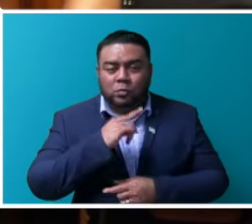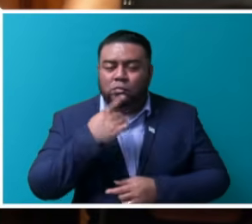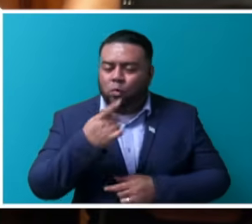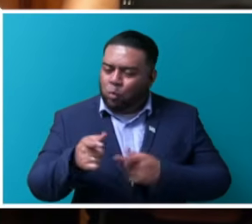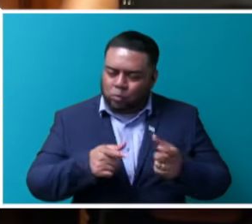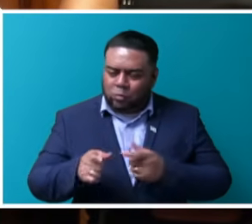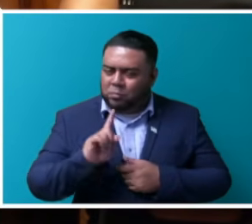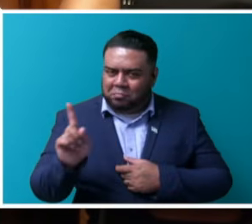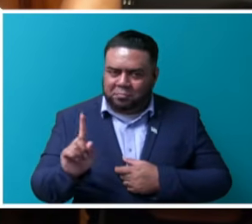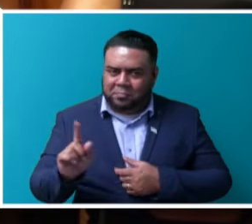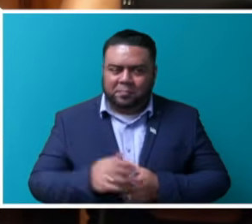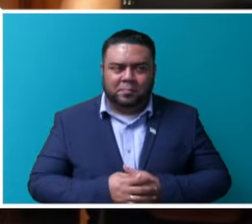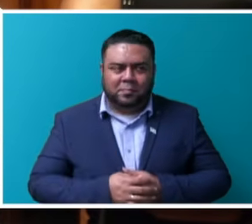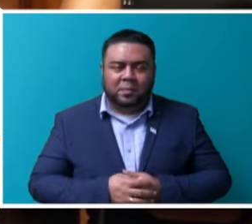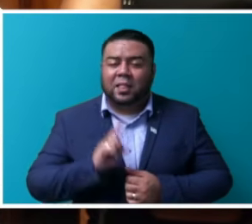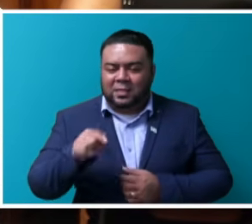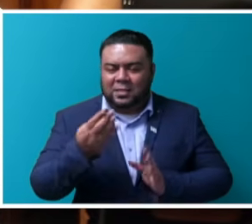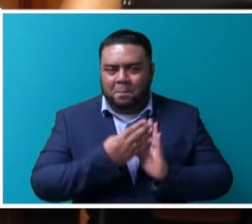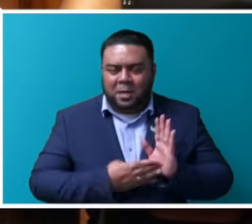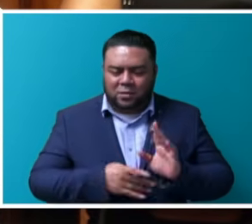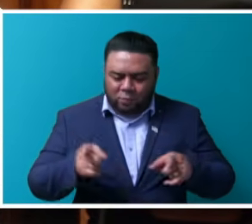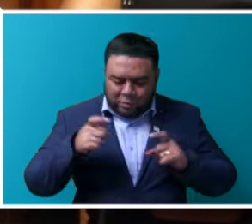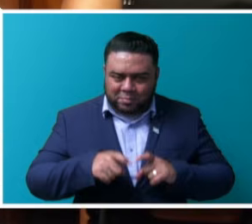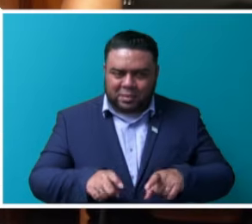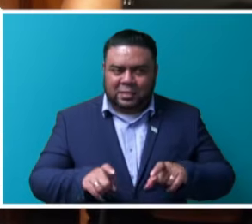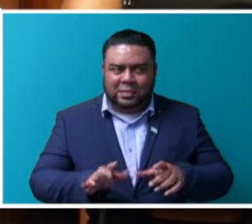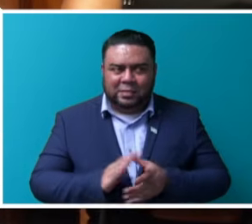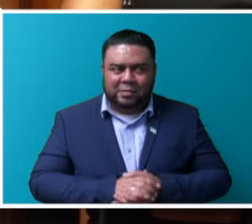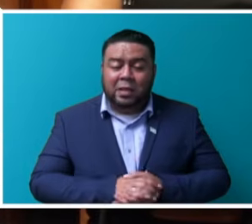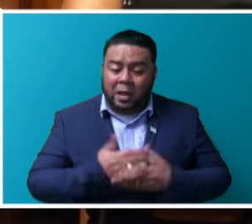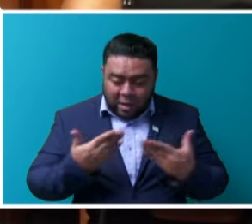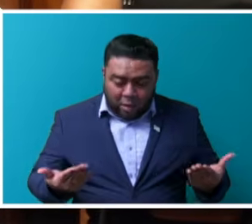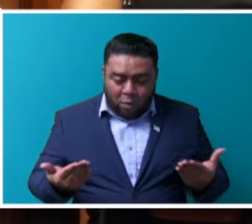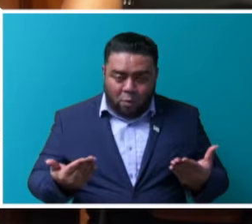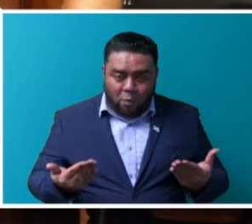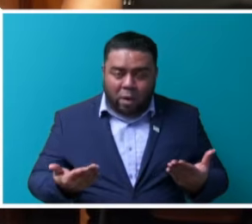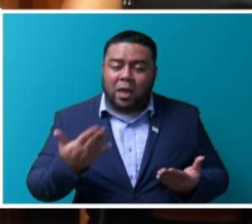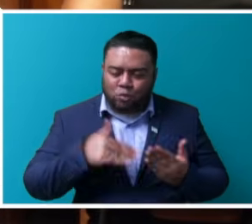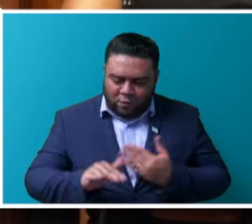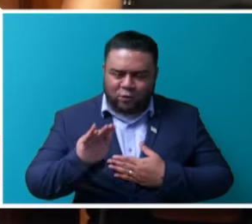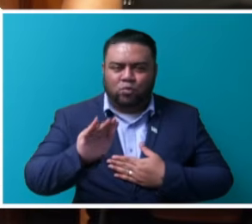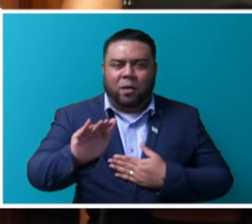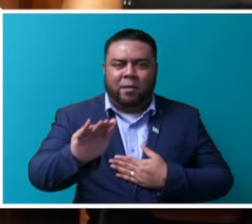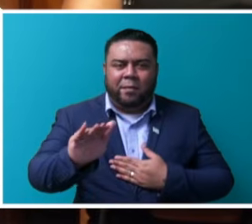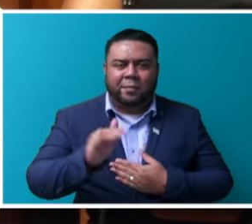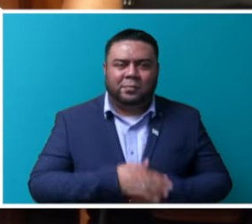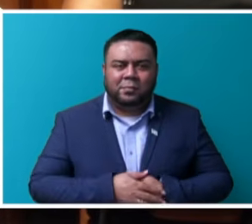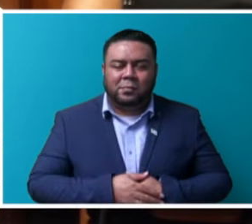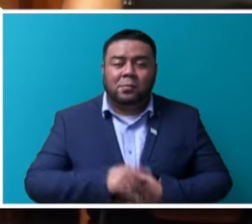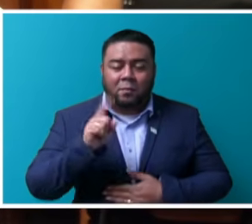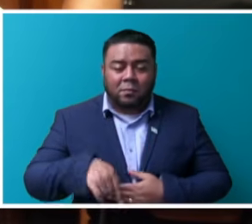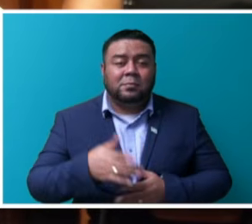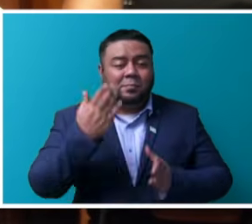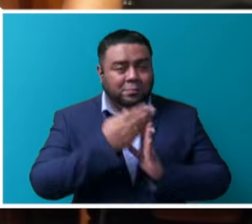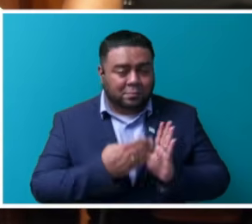control. This is a budget for stability now and well into the future. This is a budget